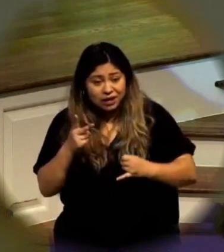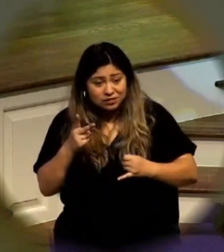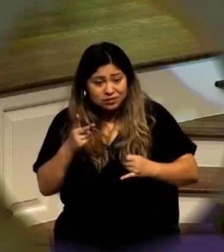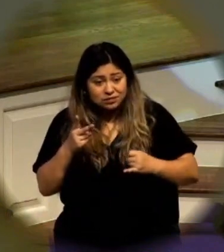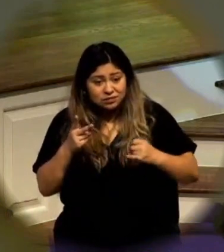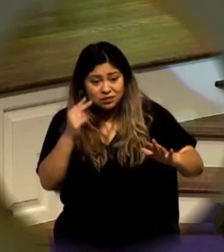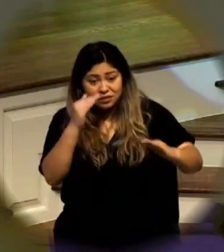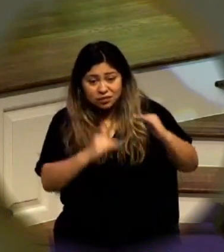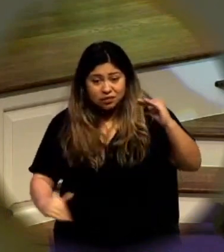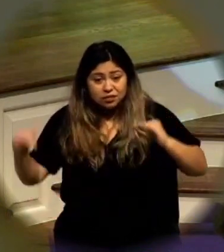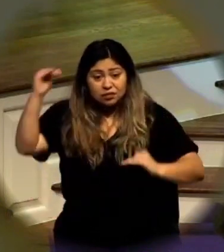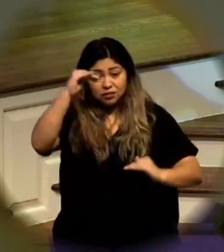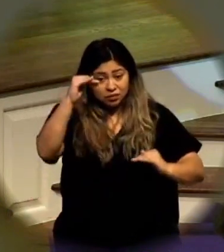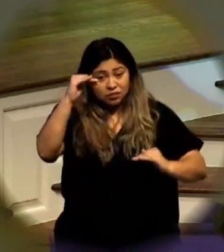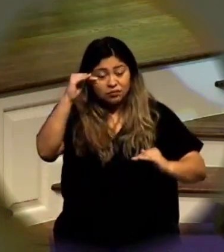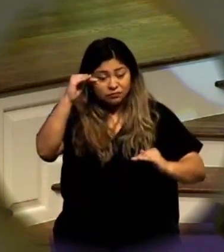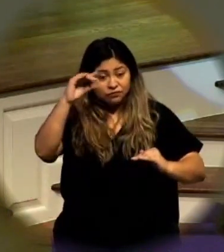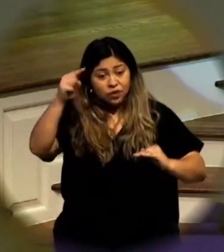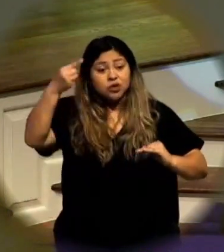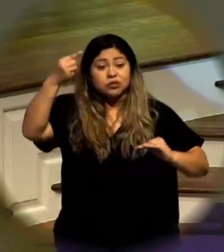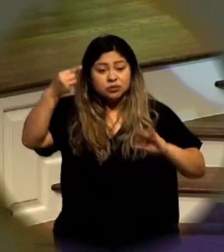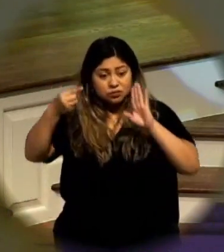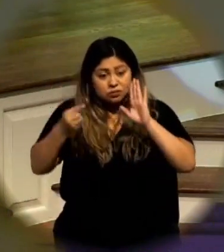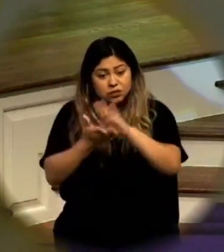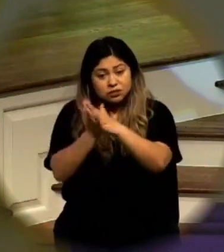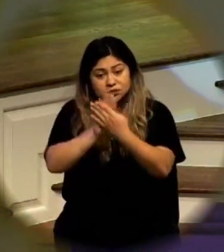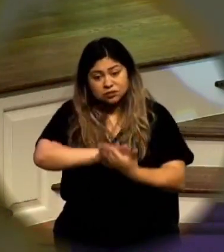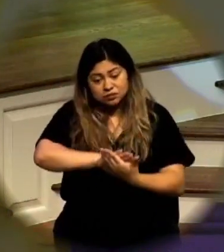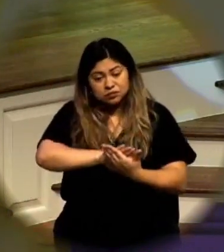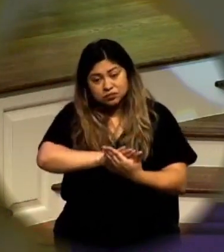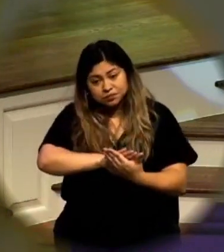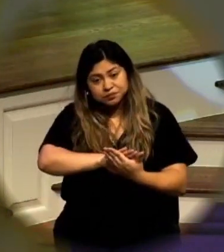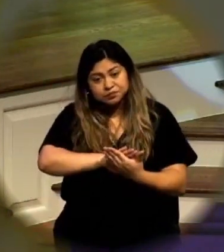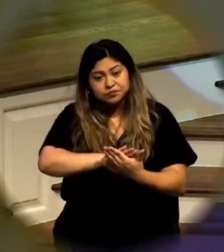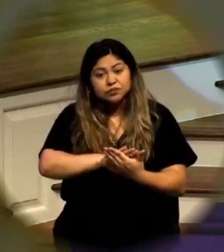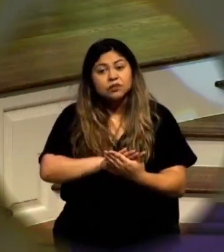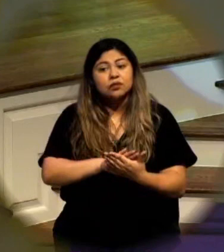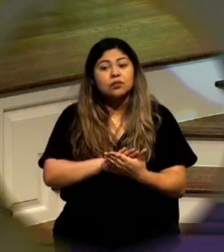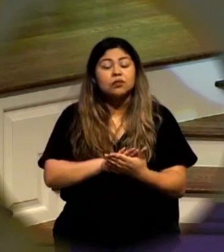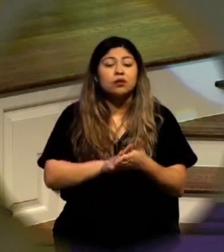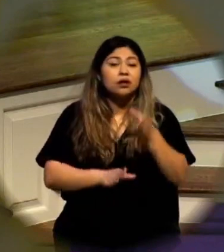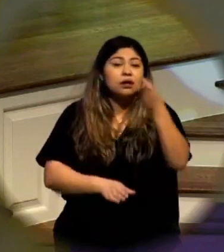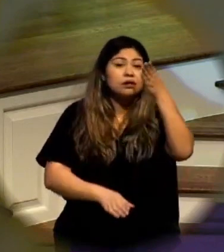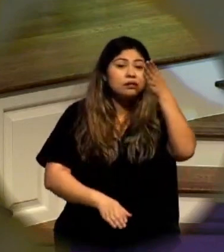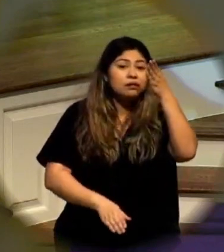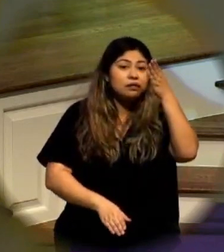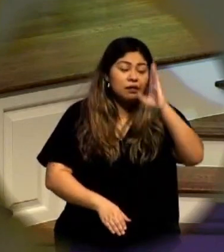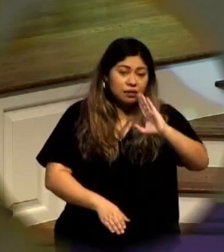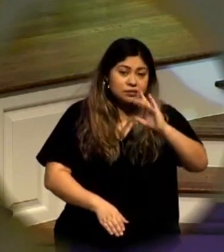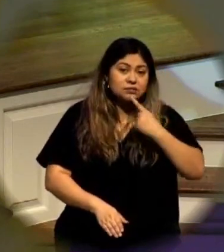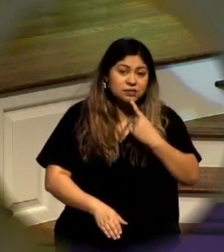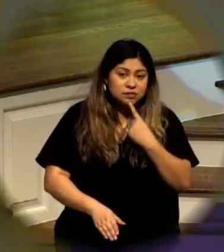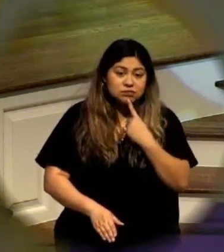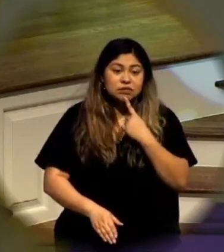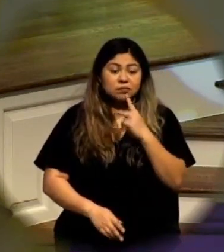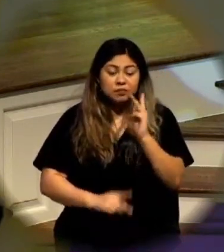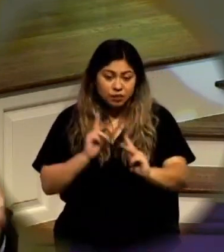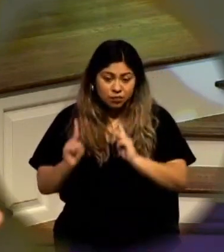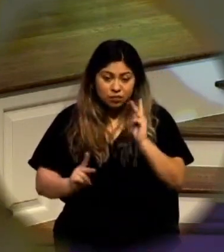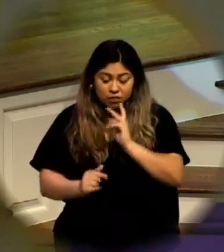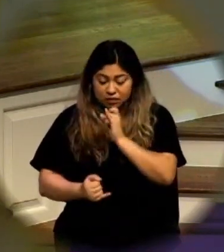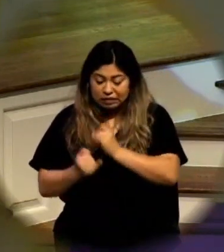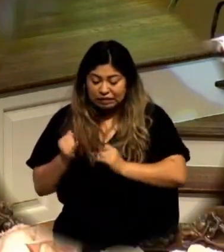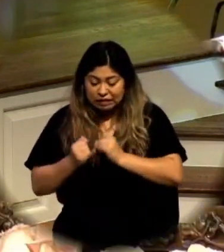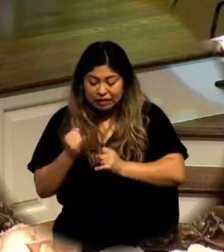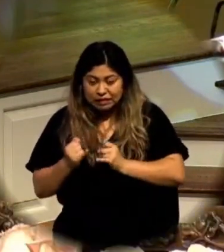least of these. That it's the greatest people of this world that the gospel says will be upended so that those who are the least and